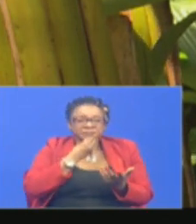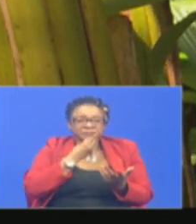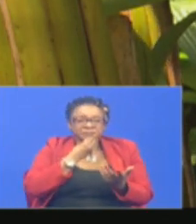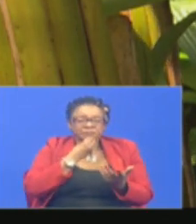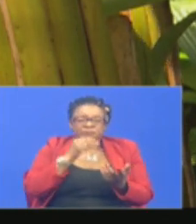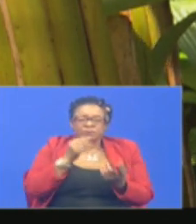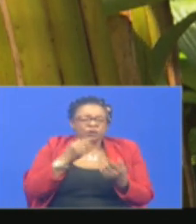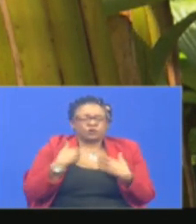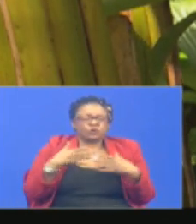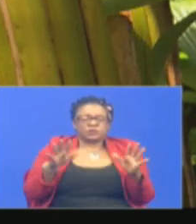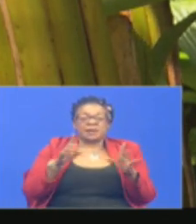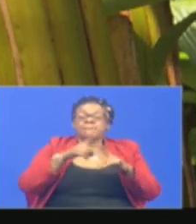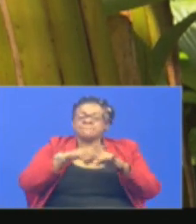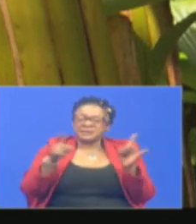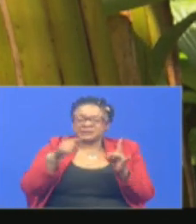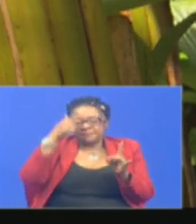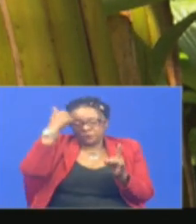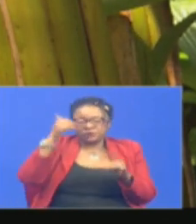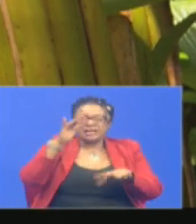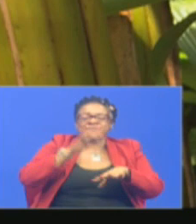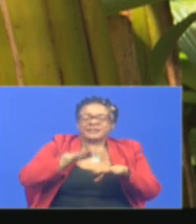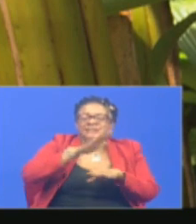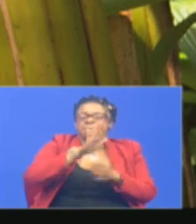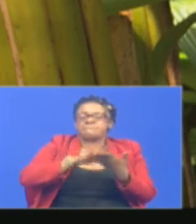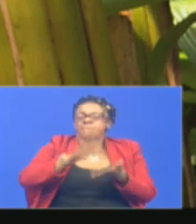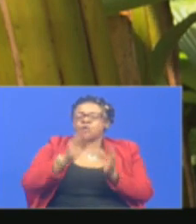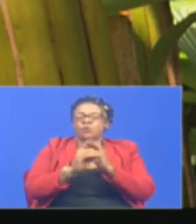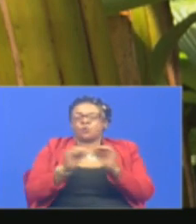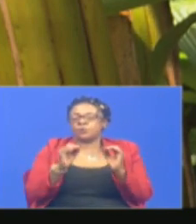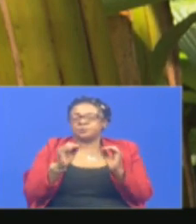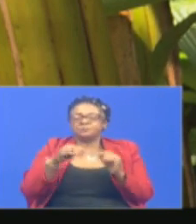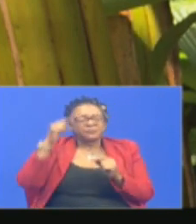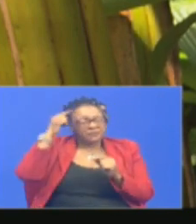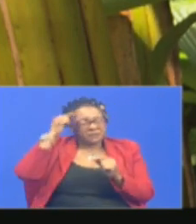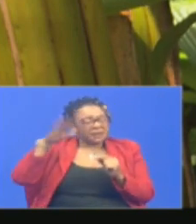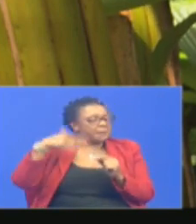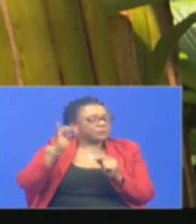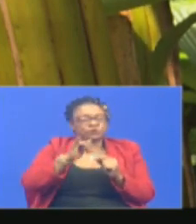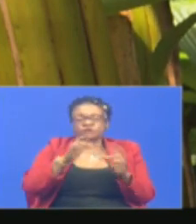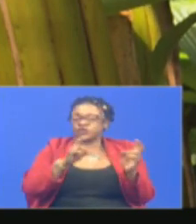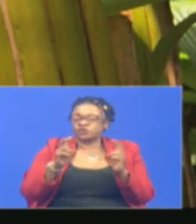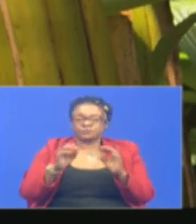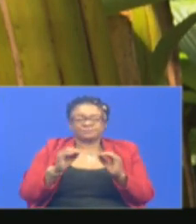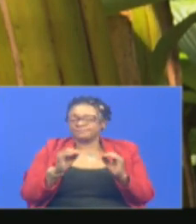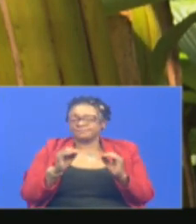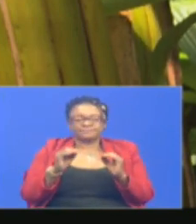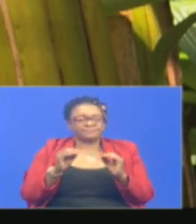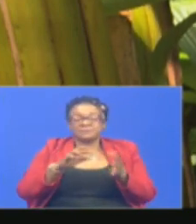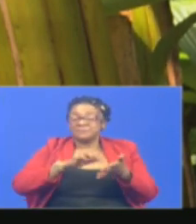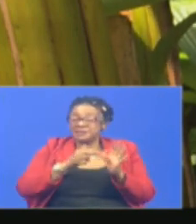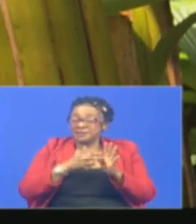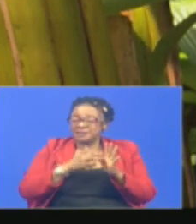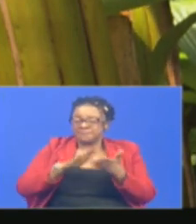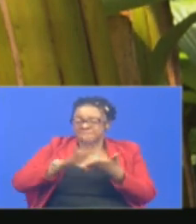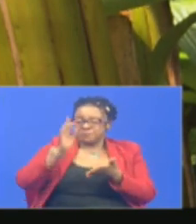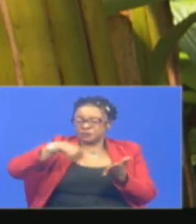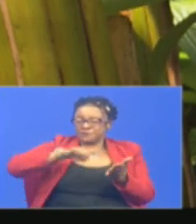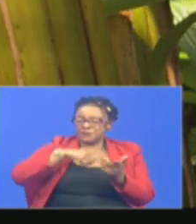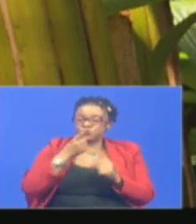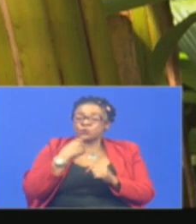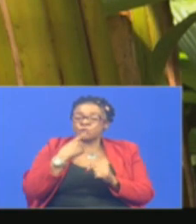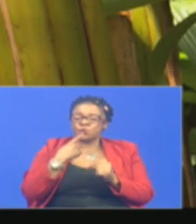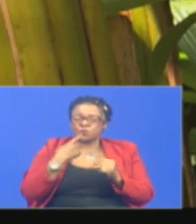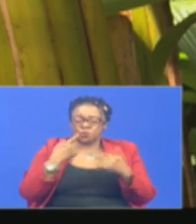care, but because it doesn't affect them, they don't think about those issues. You know, it is like now those of us who are